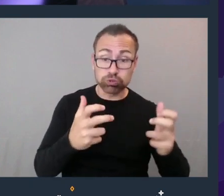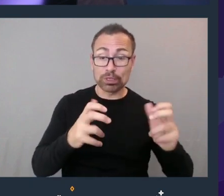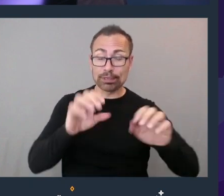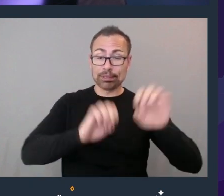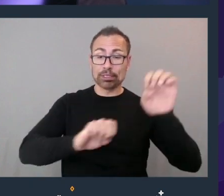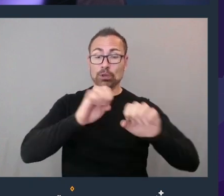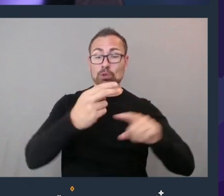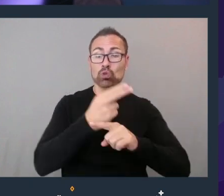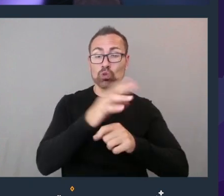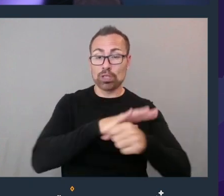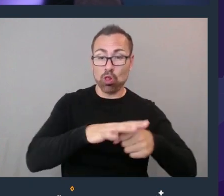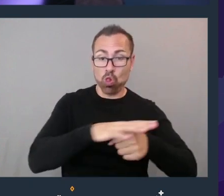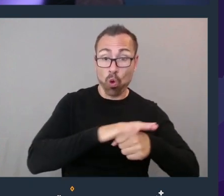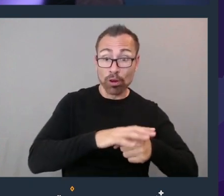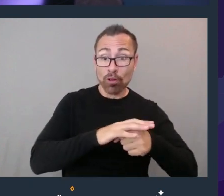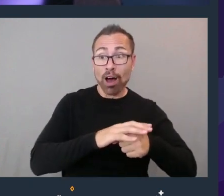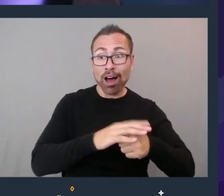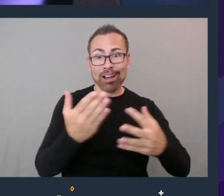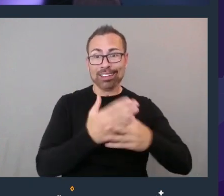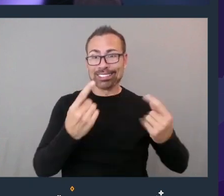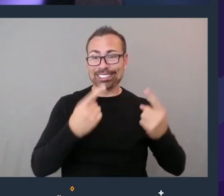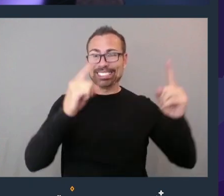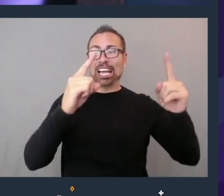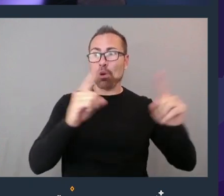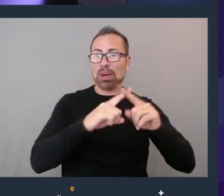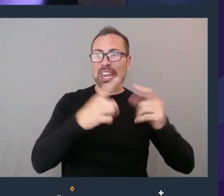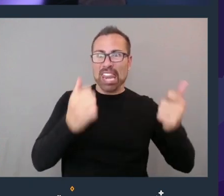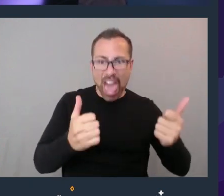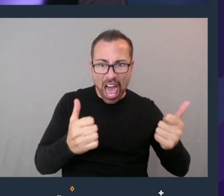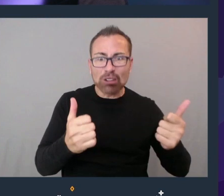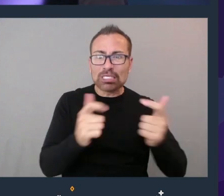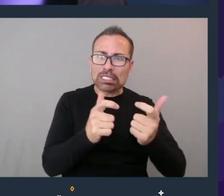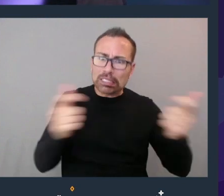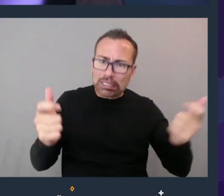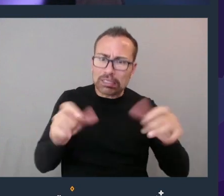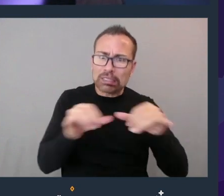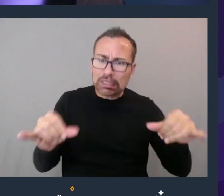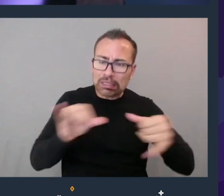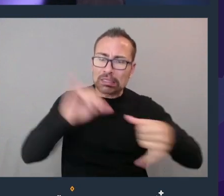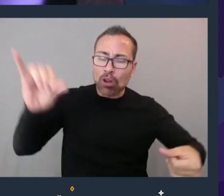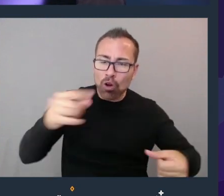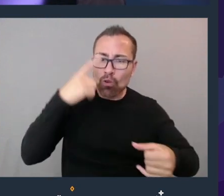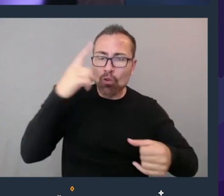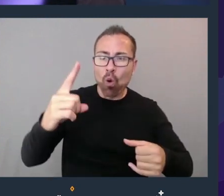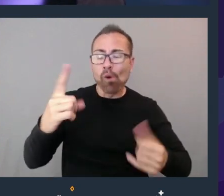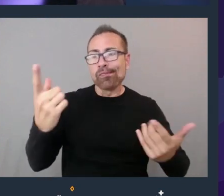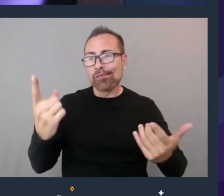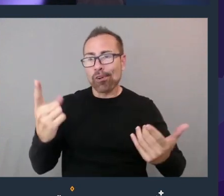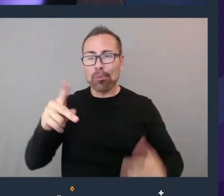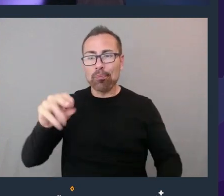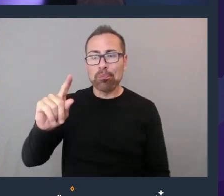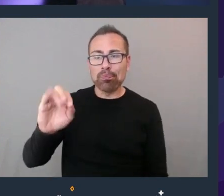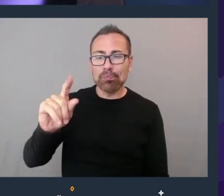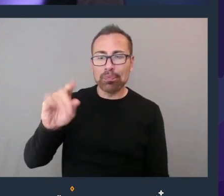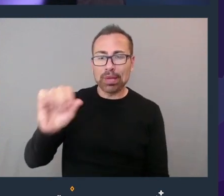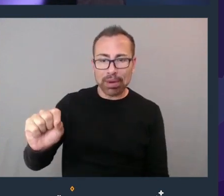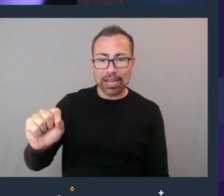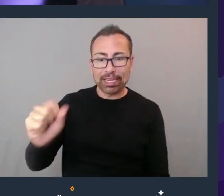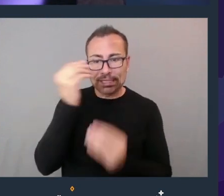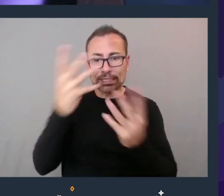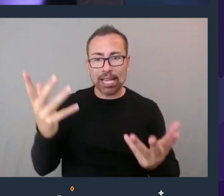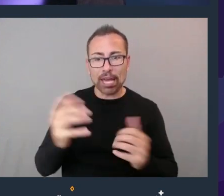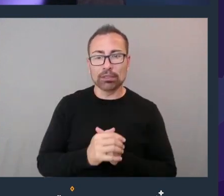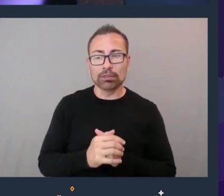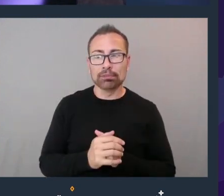suddenly they need to scale it up to run on thousands of cores and petabytes of data. Either way, customers have asked us for a way to have the